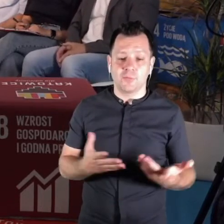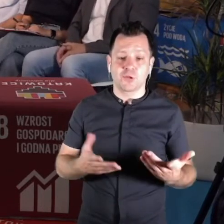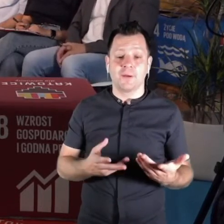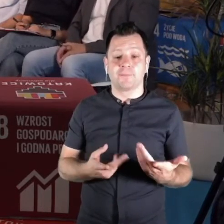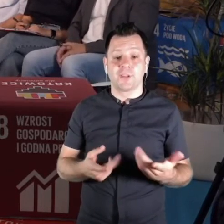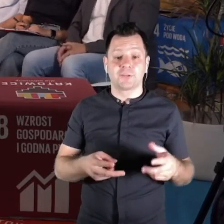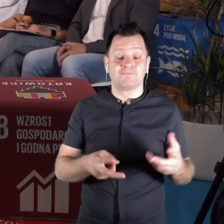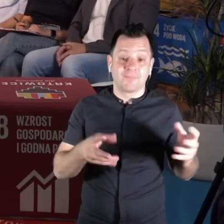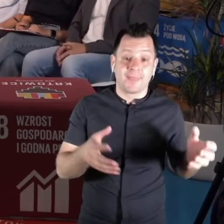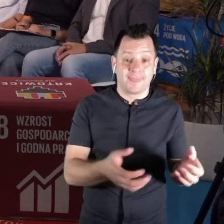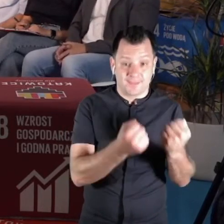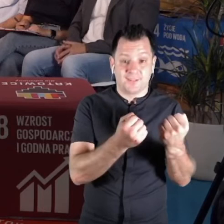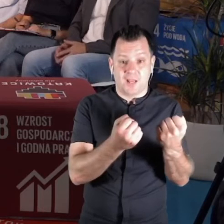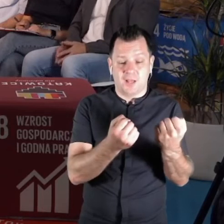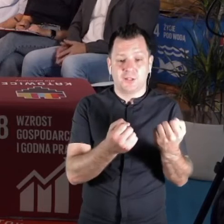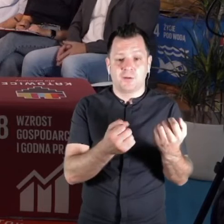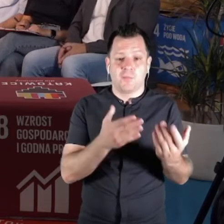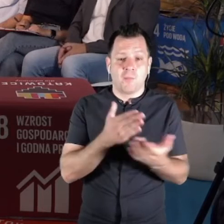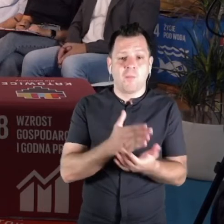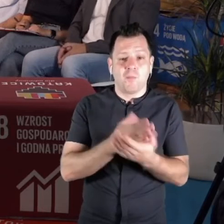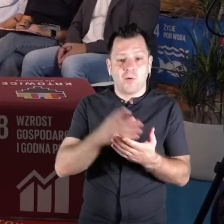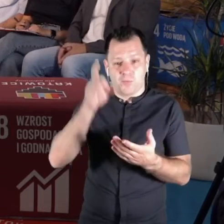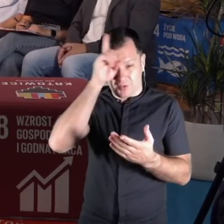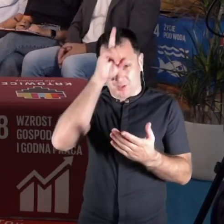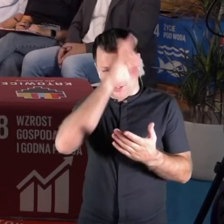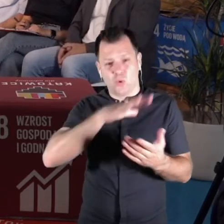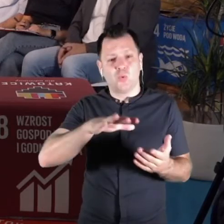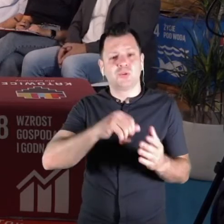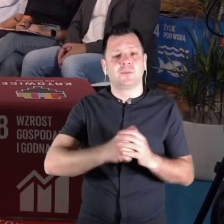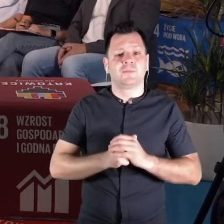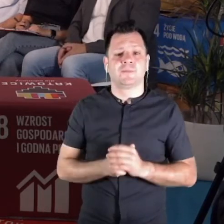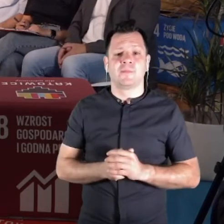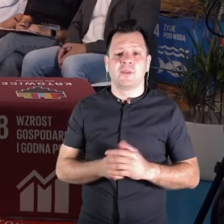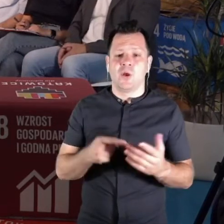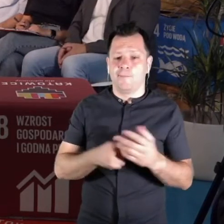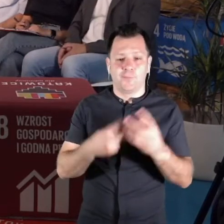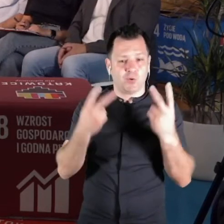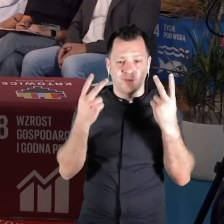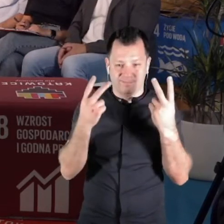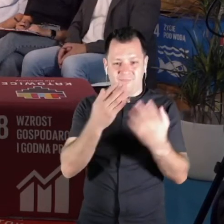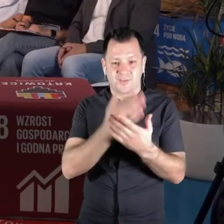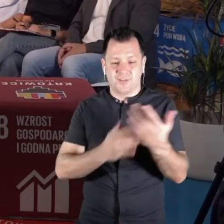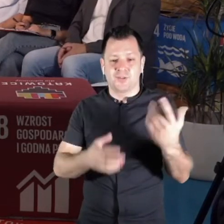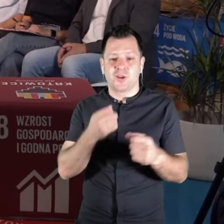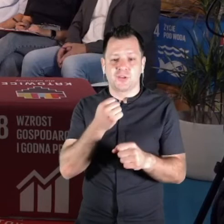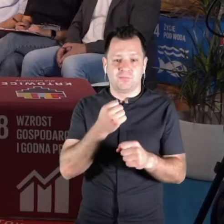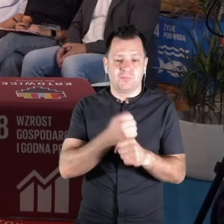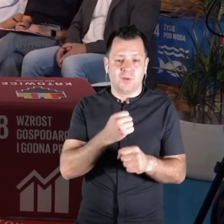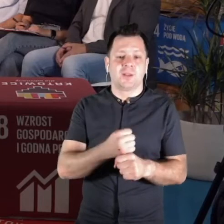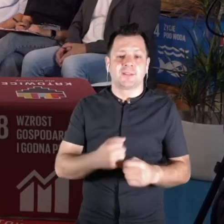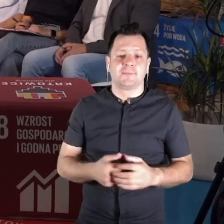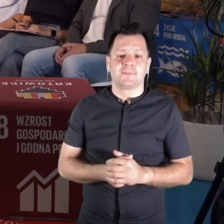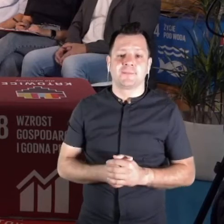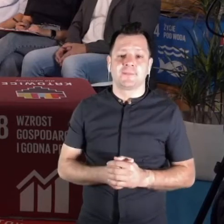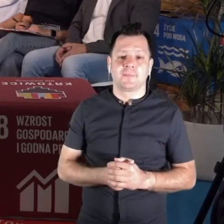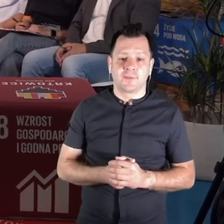important focus of the City Lab, that we work together with the administration, and a very big challenge is